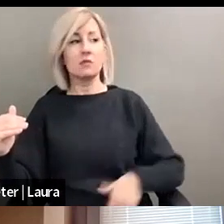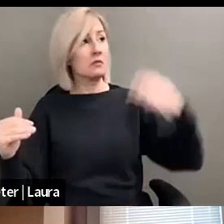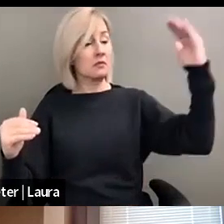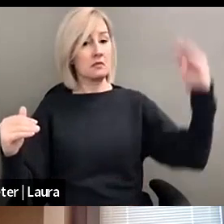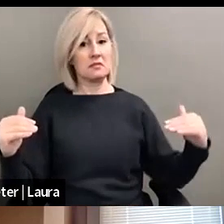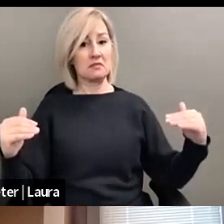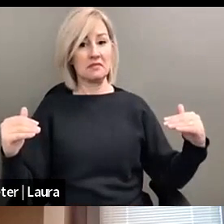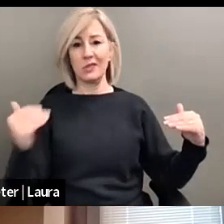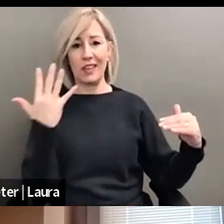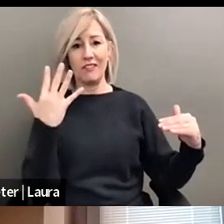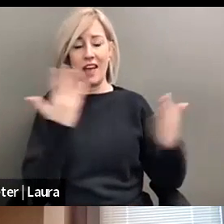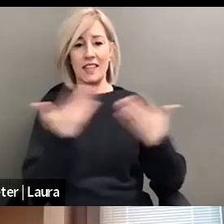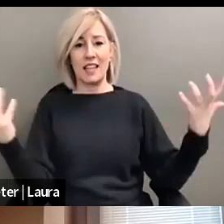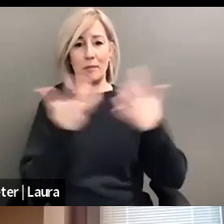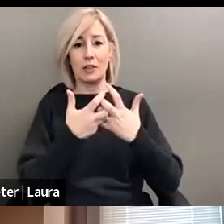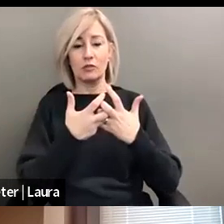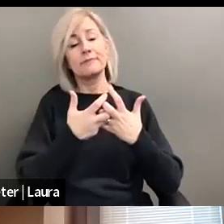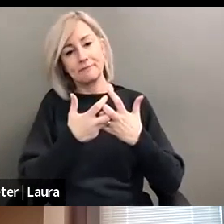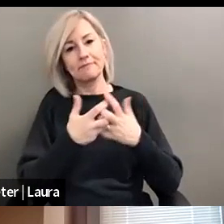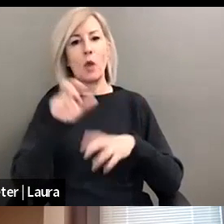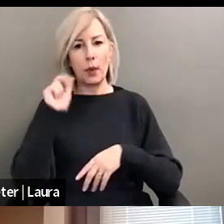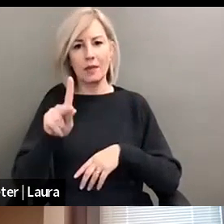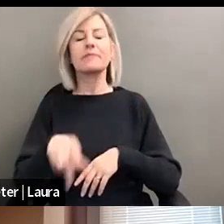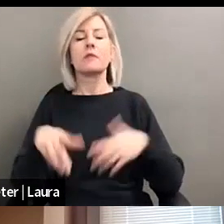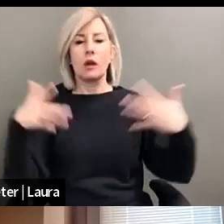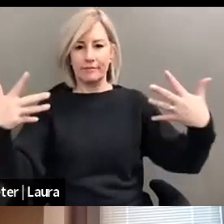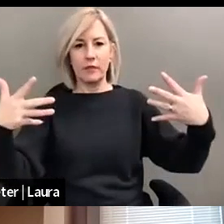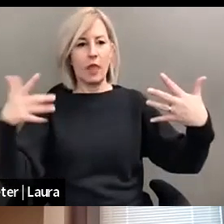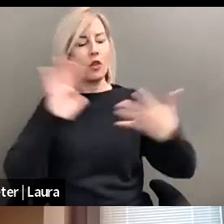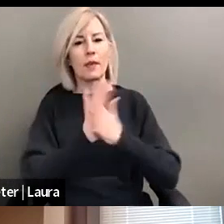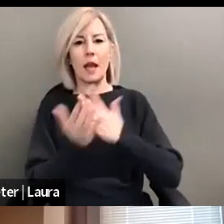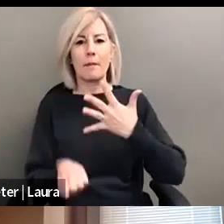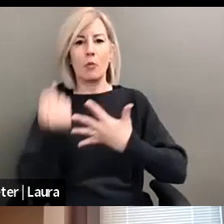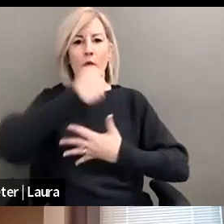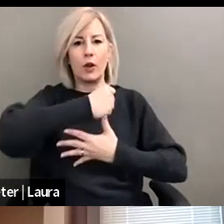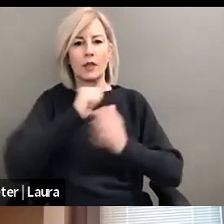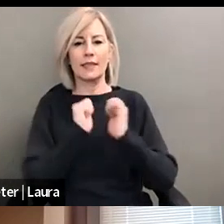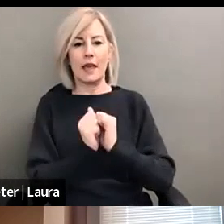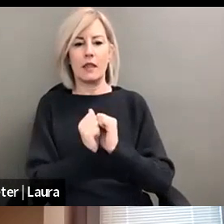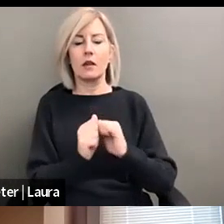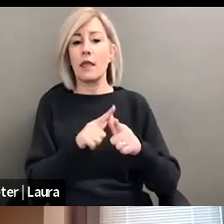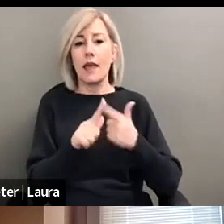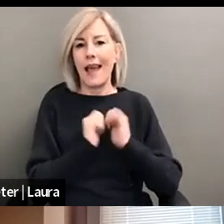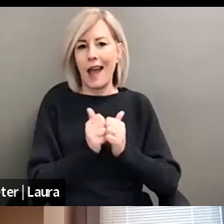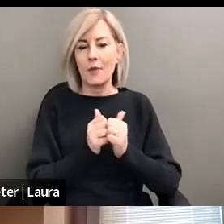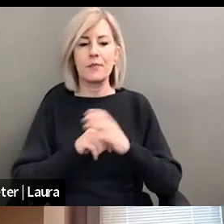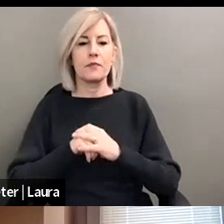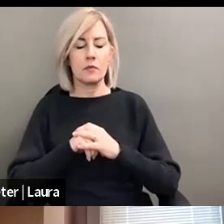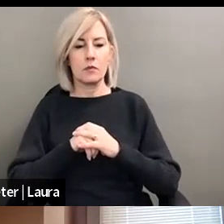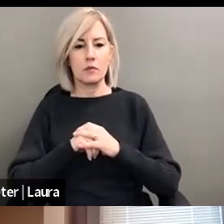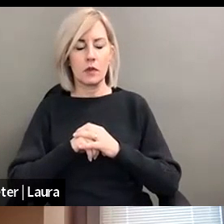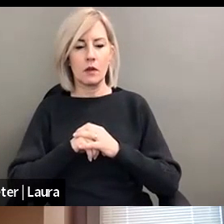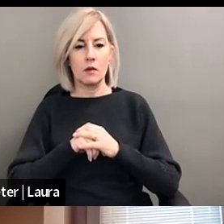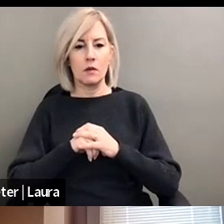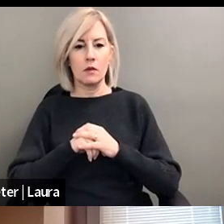that matched. So, okay, those become our priorities together, and how can we get that done? So there was one that